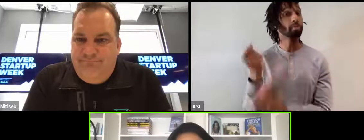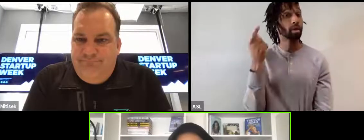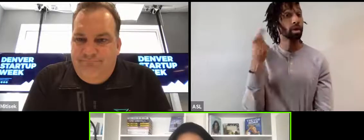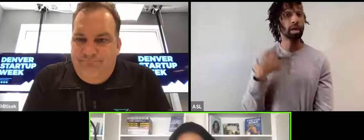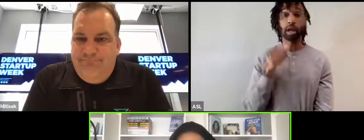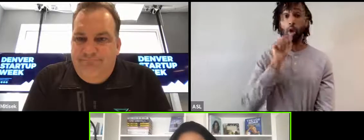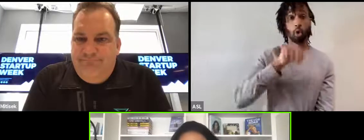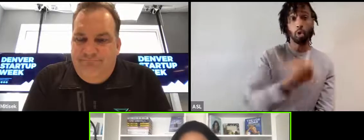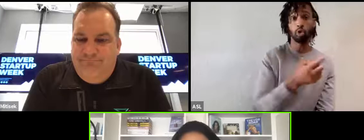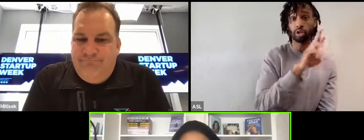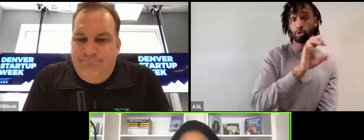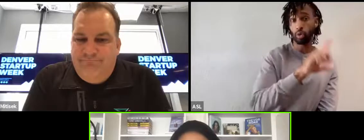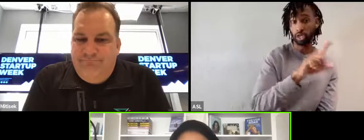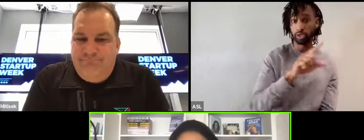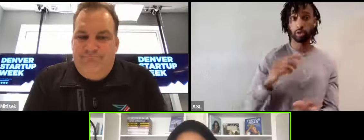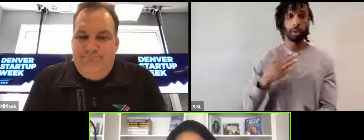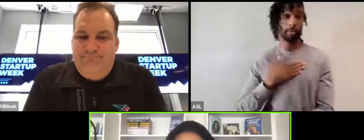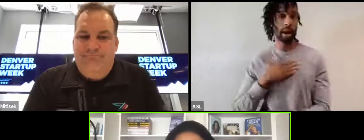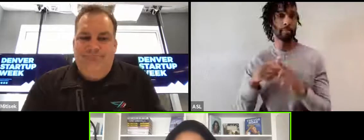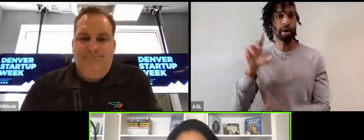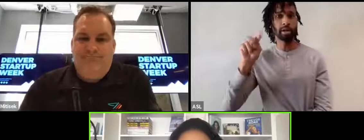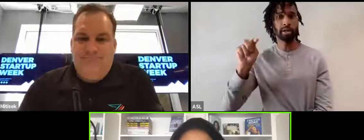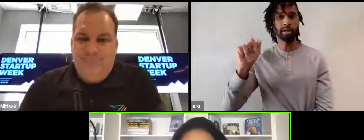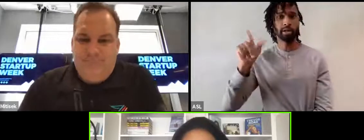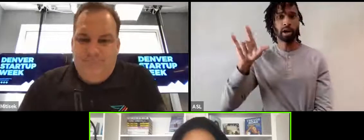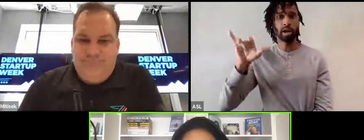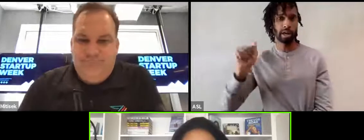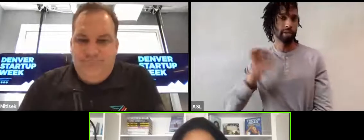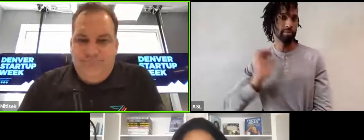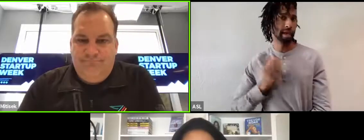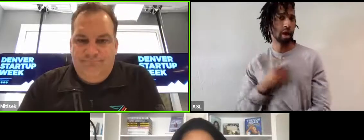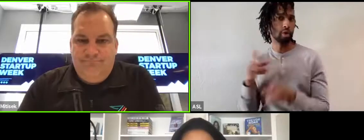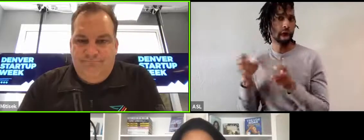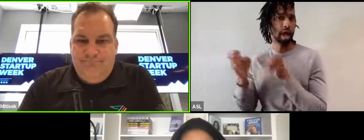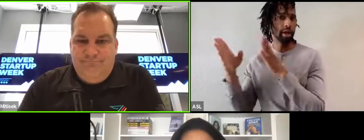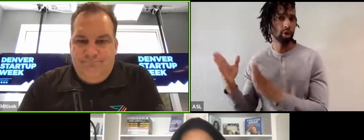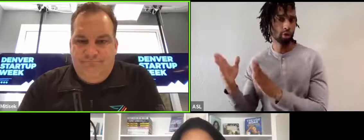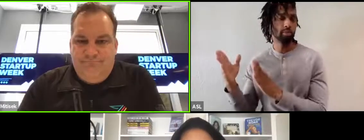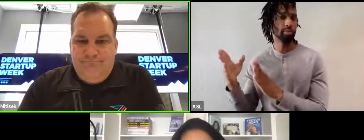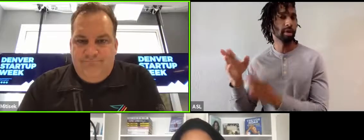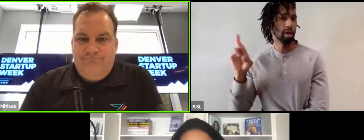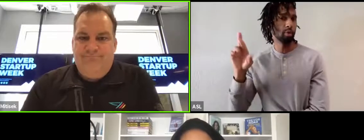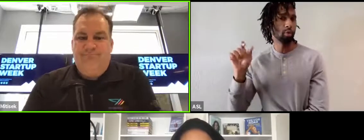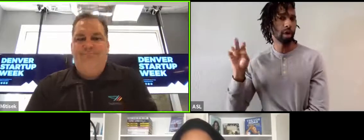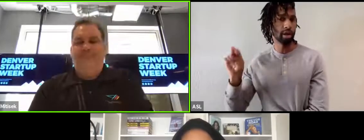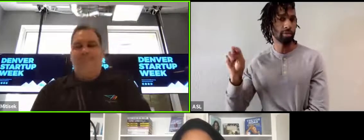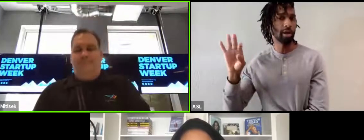and my input, but Talia, our editor at Random House,